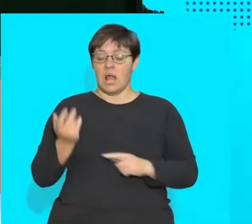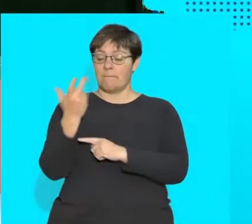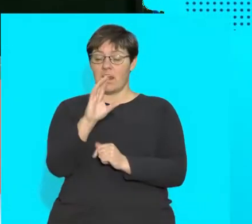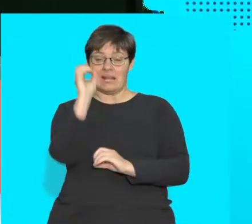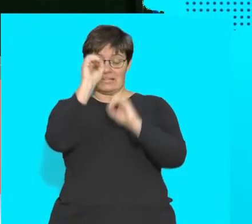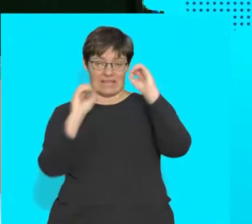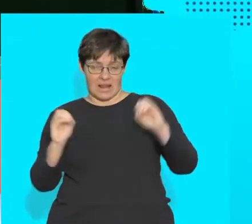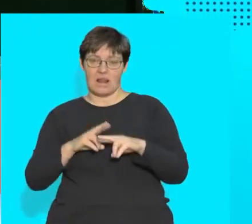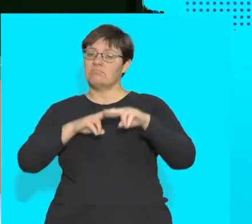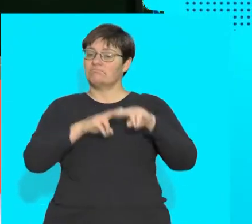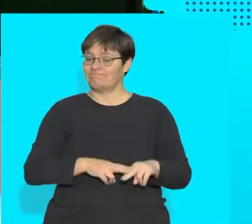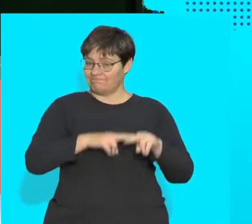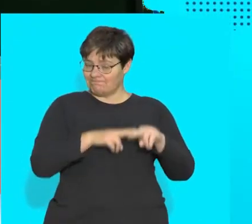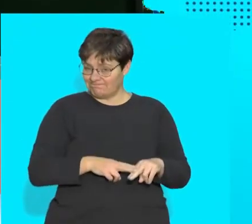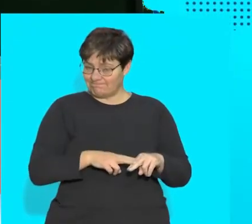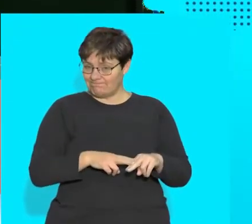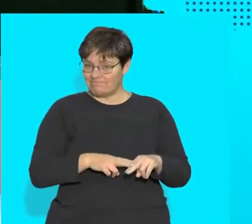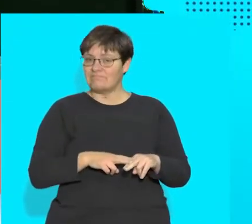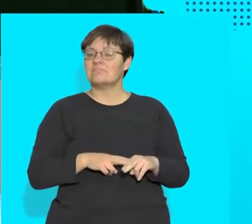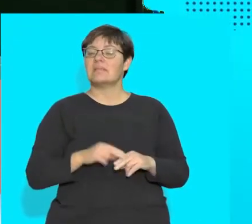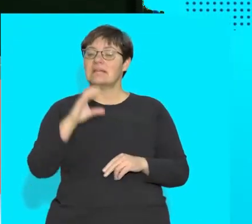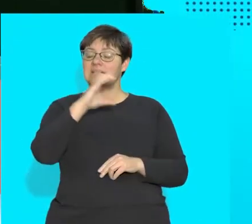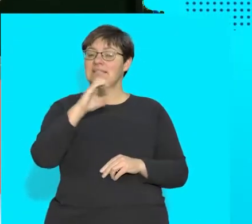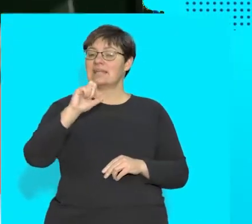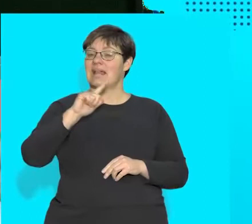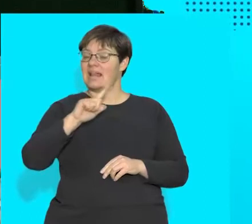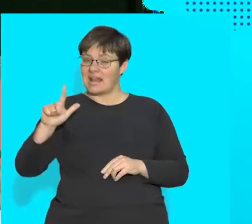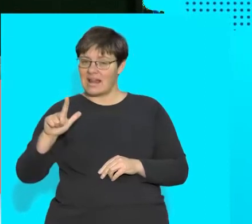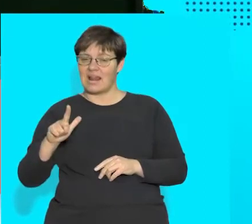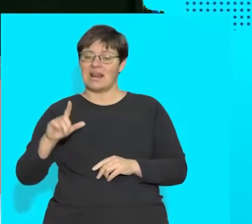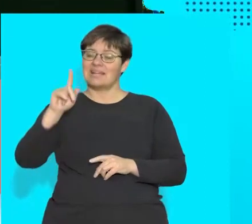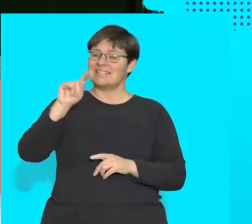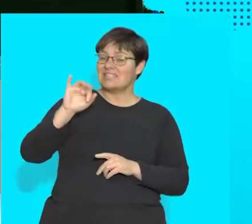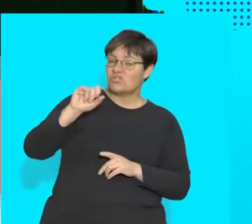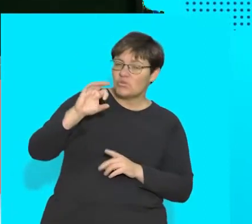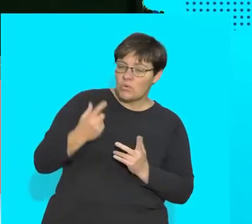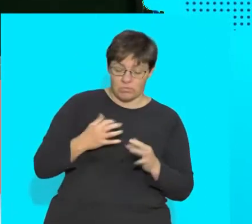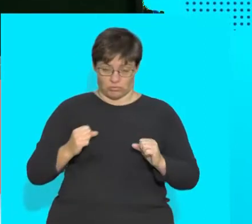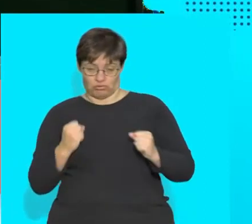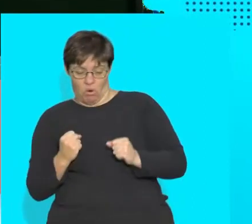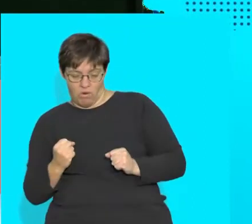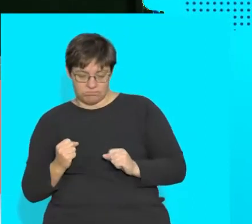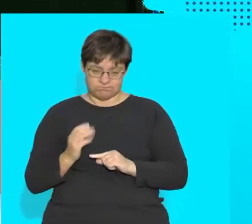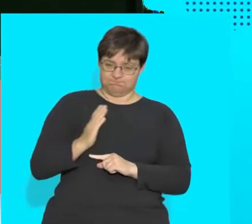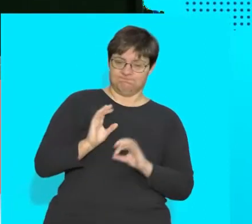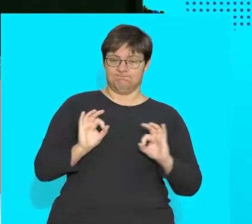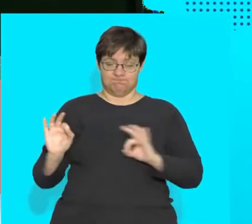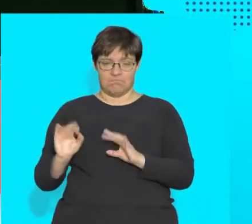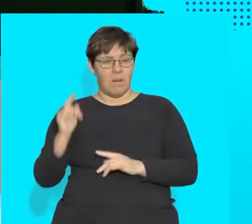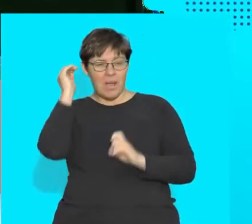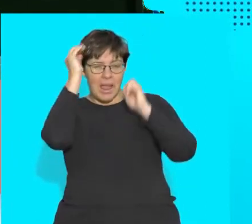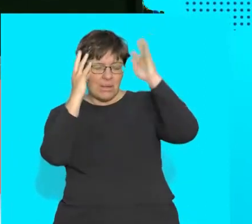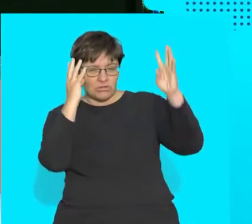So a plant cell is reliant on its cells and its tissue to be strong. So we've got